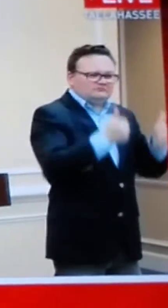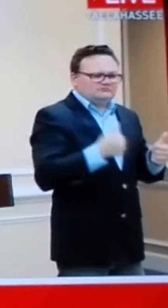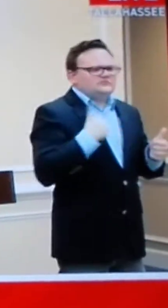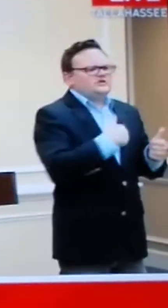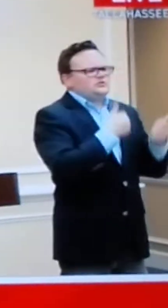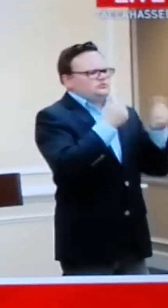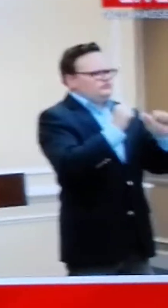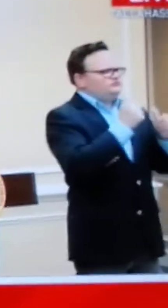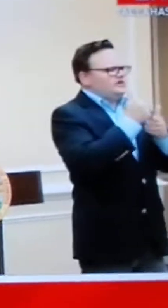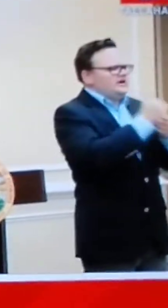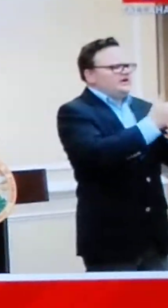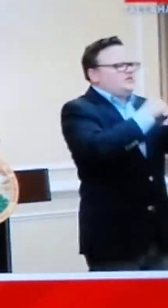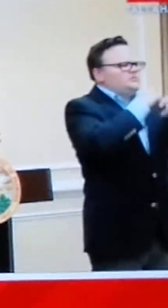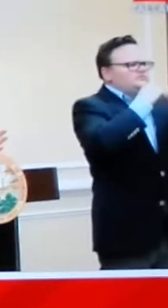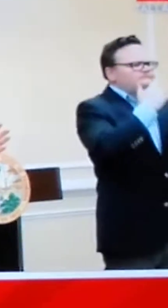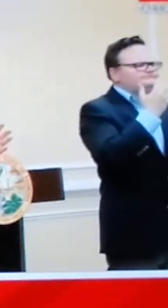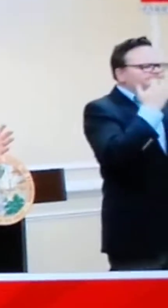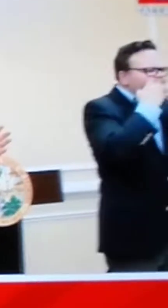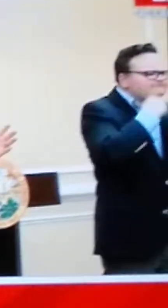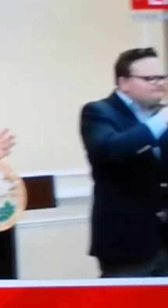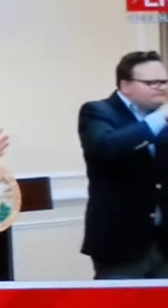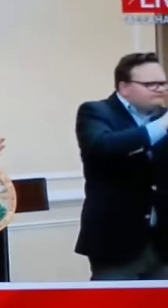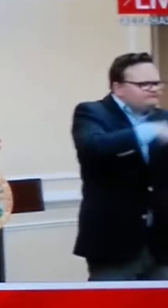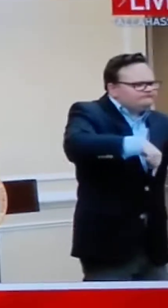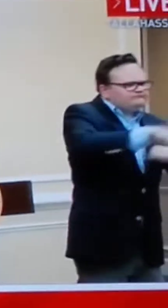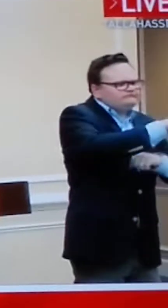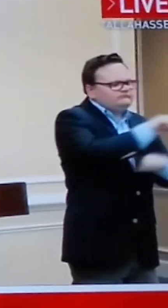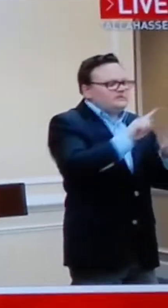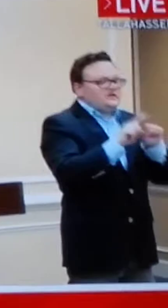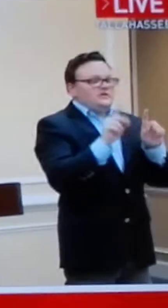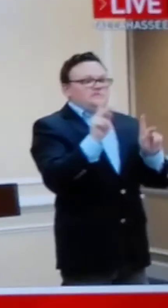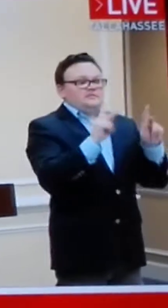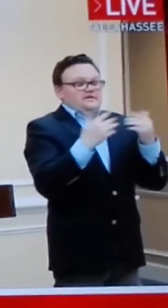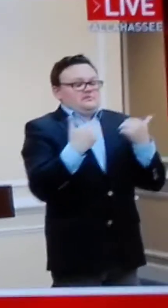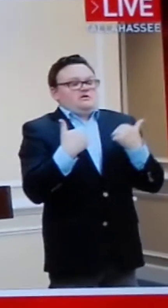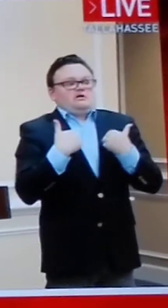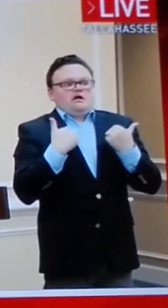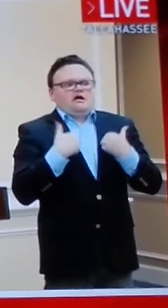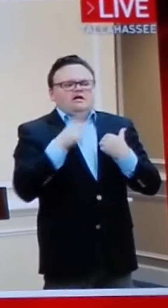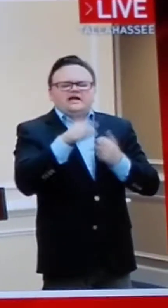that. But you have a lot of the younger folks who really are going to be key to this.